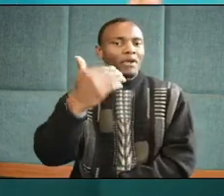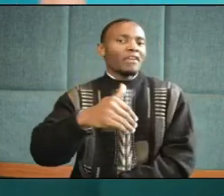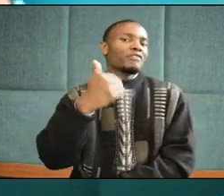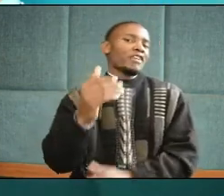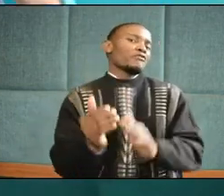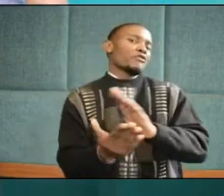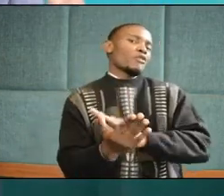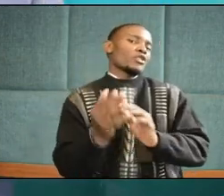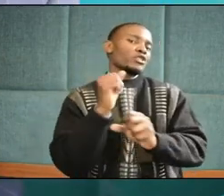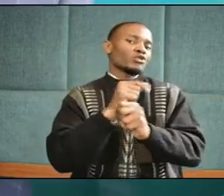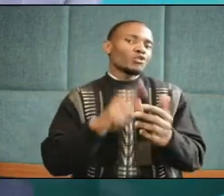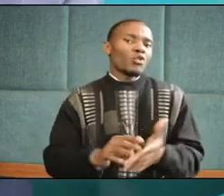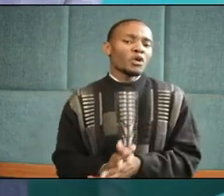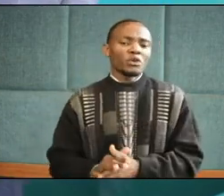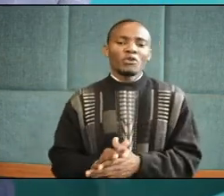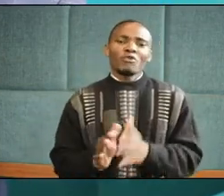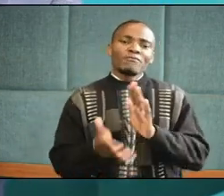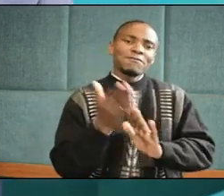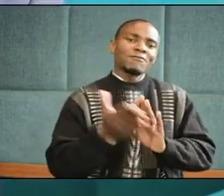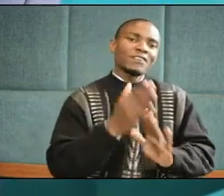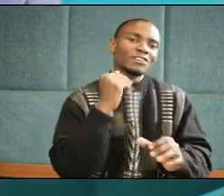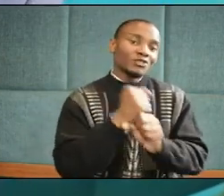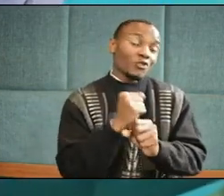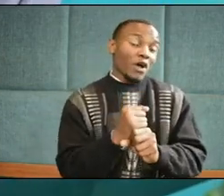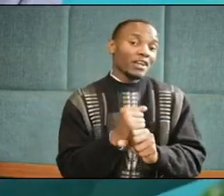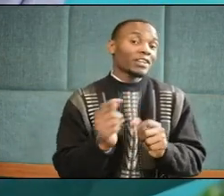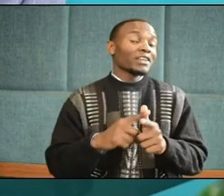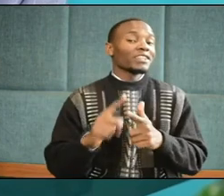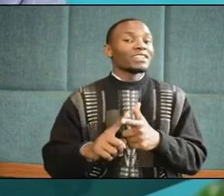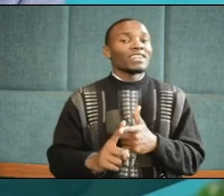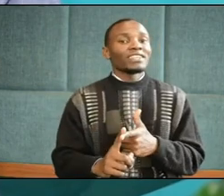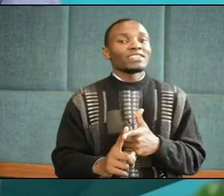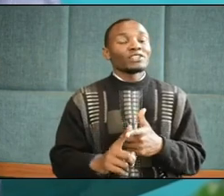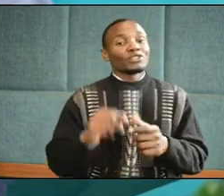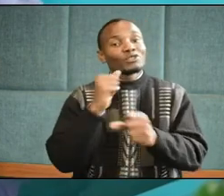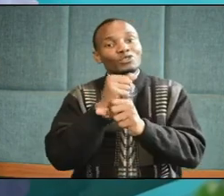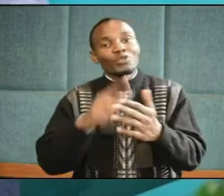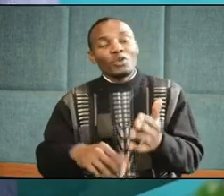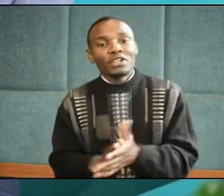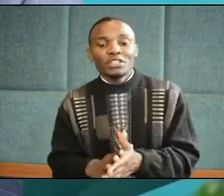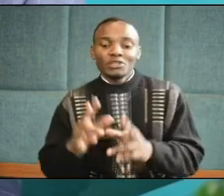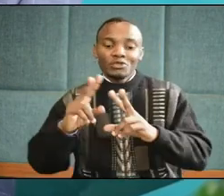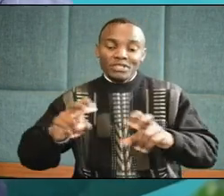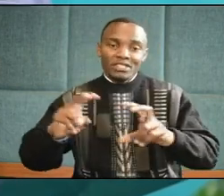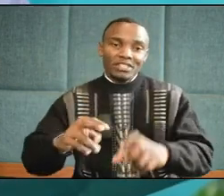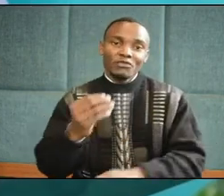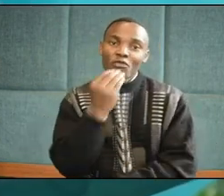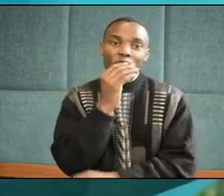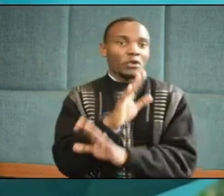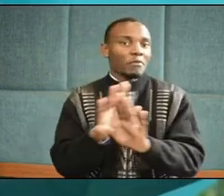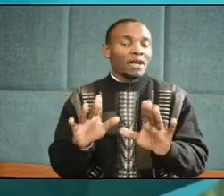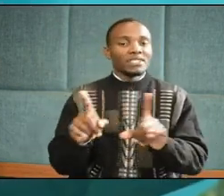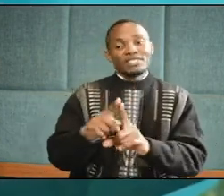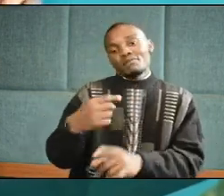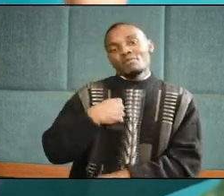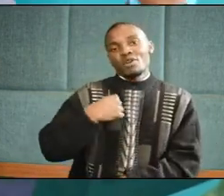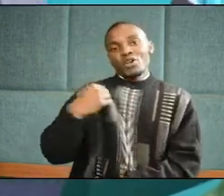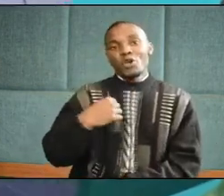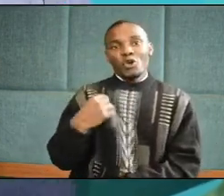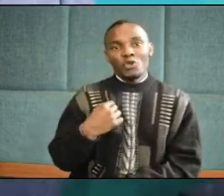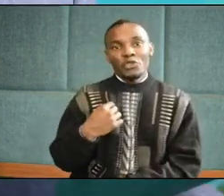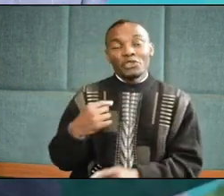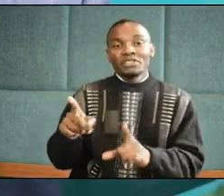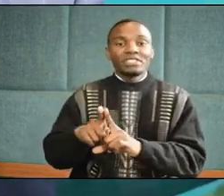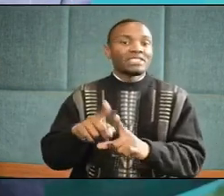morning to rush to work just to go and look for food and clothes and